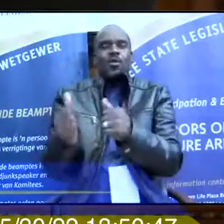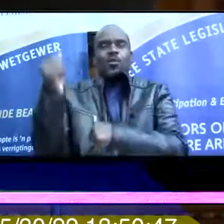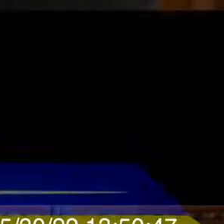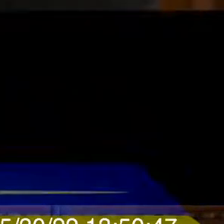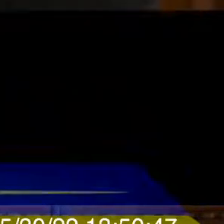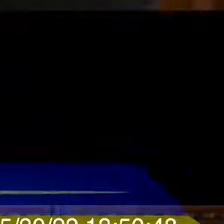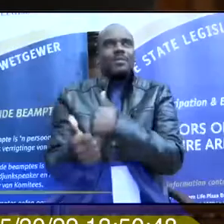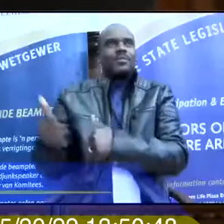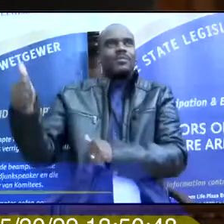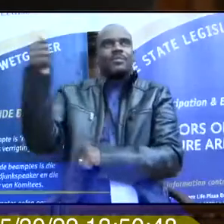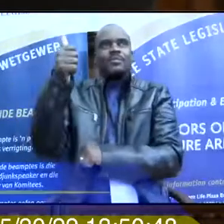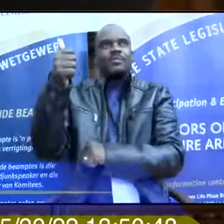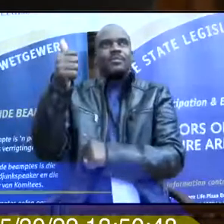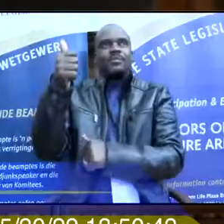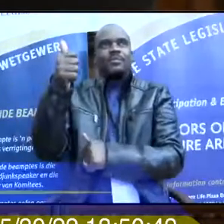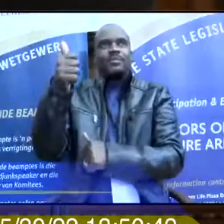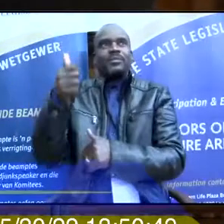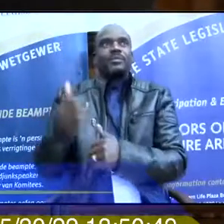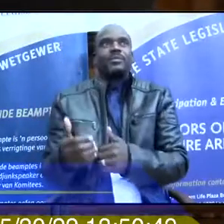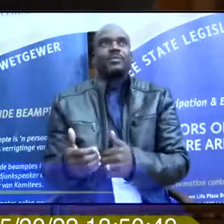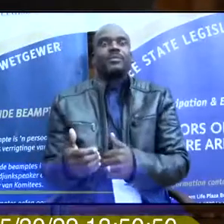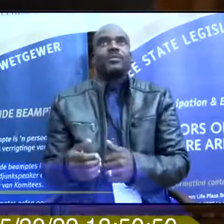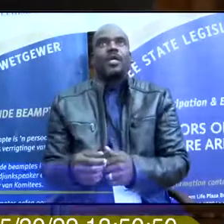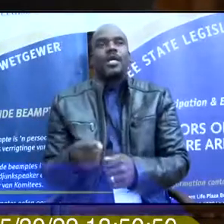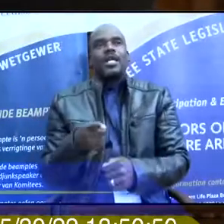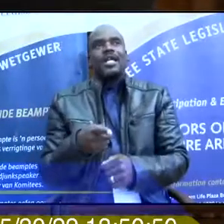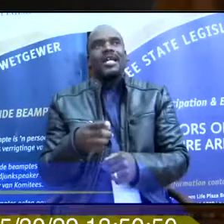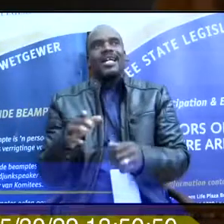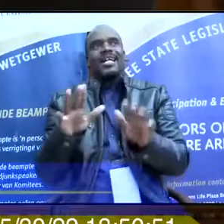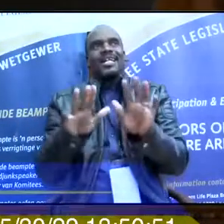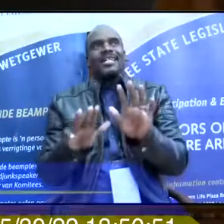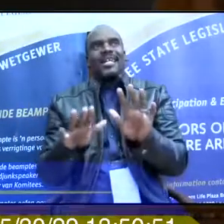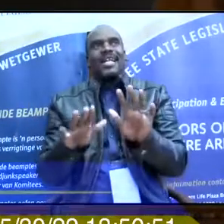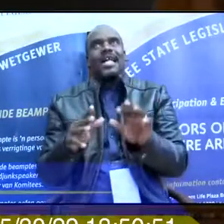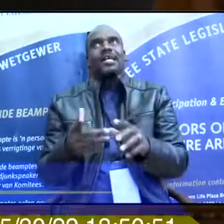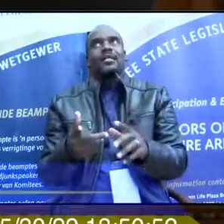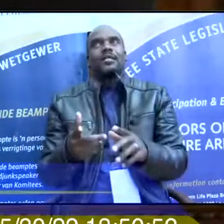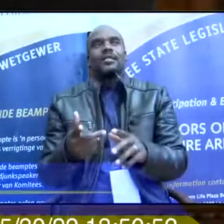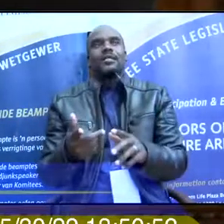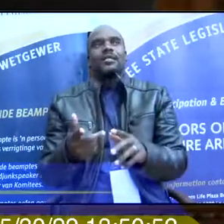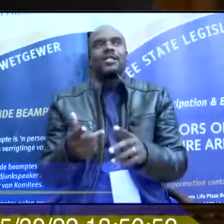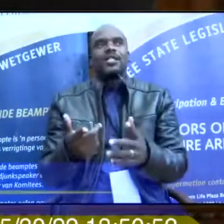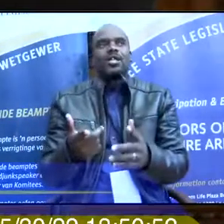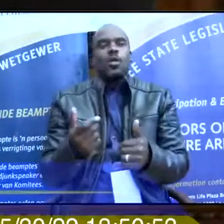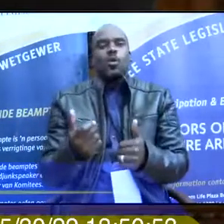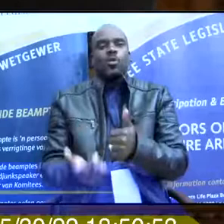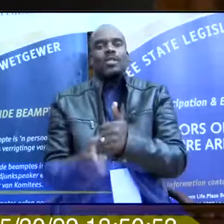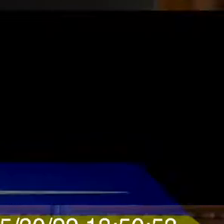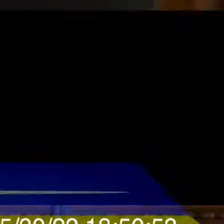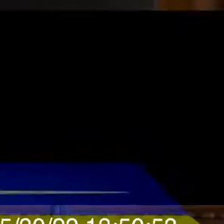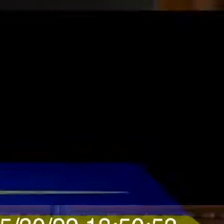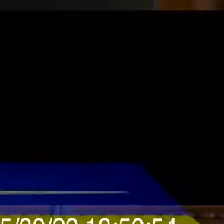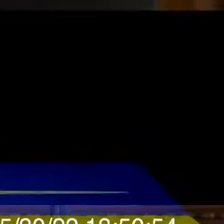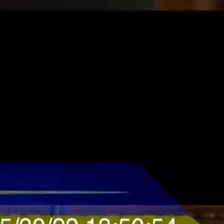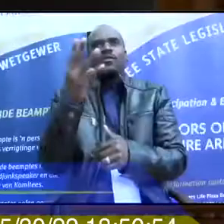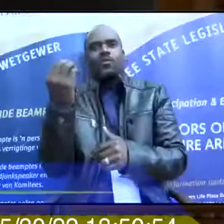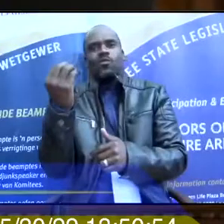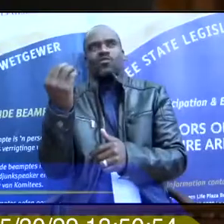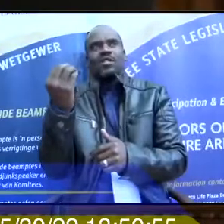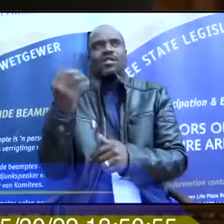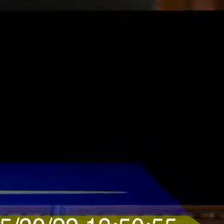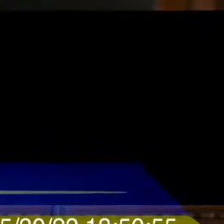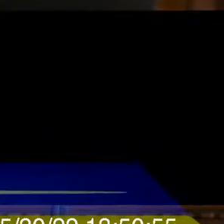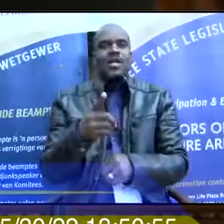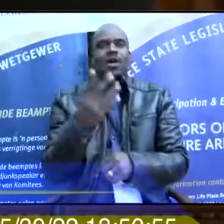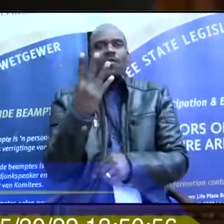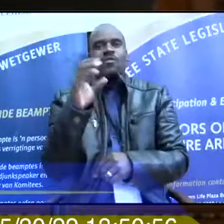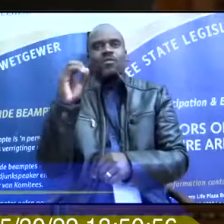was 30 traffic officers none non-implementation of that particular matter in the recent one was 40. even that particular